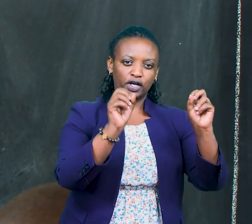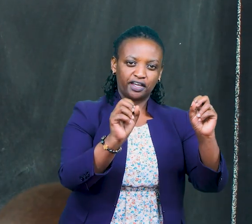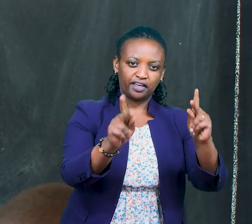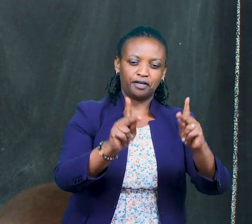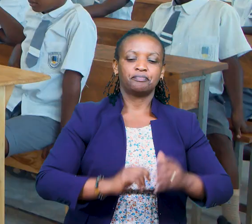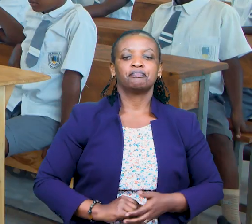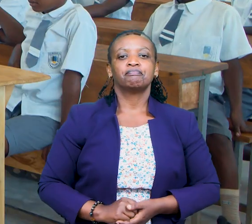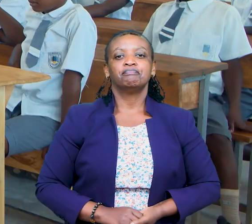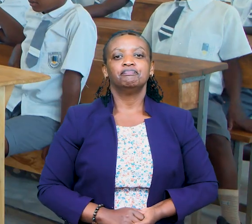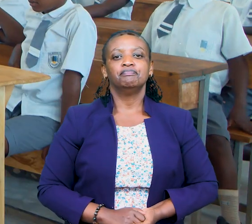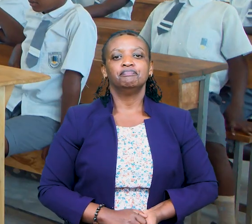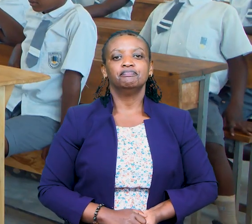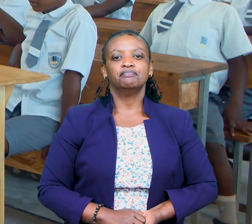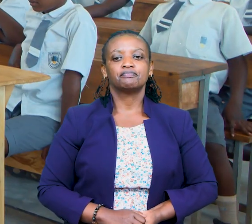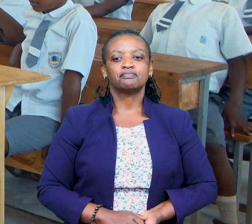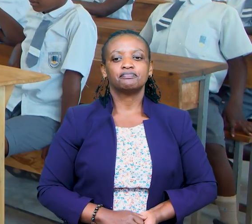Okay.